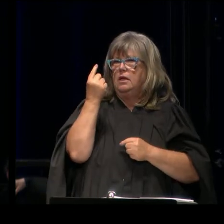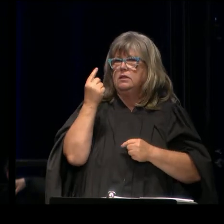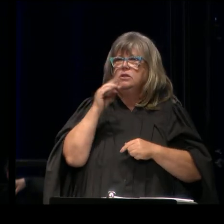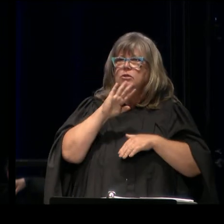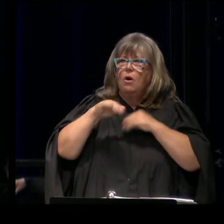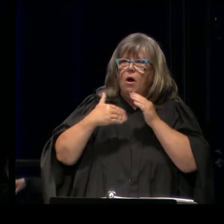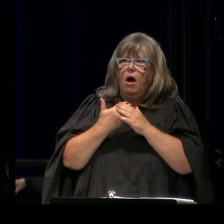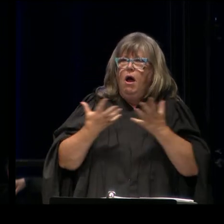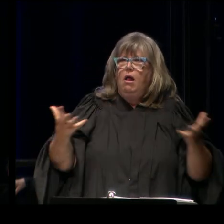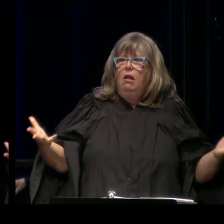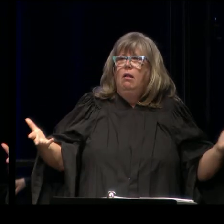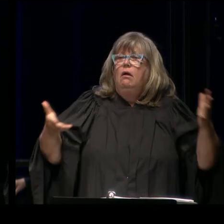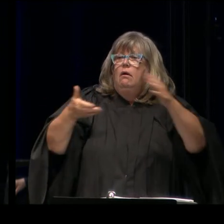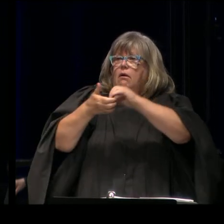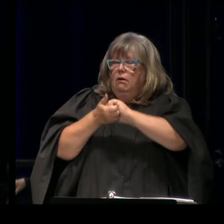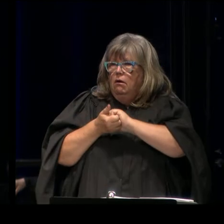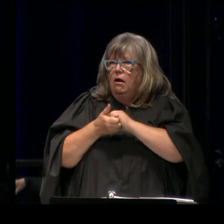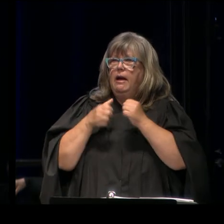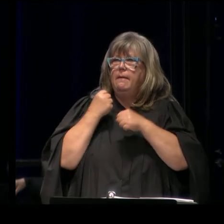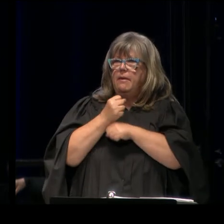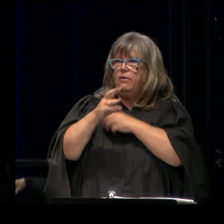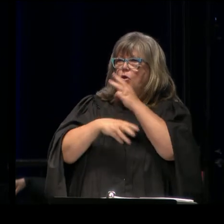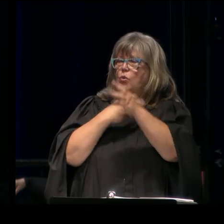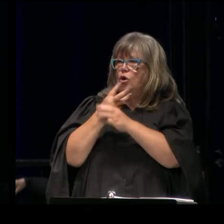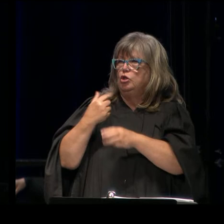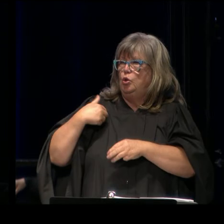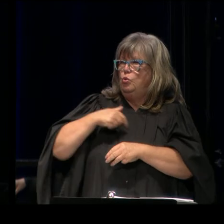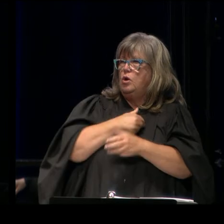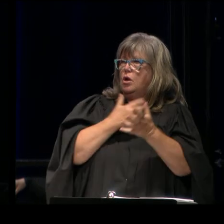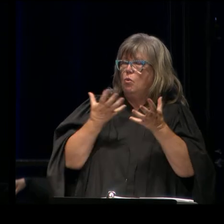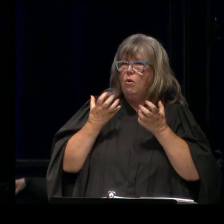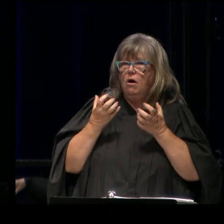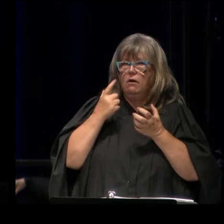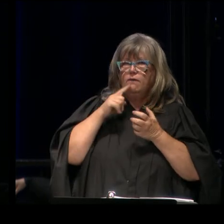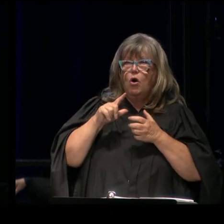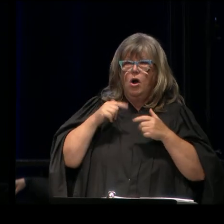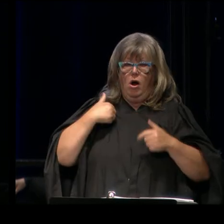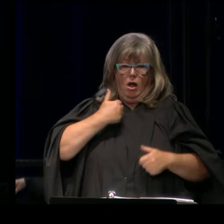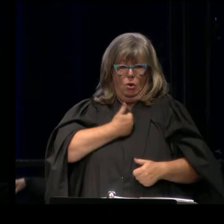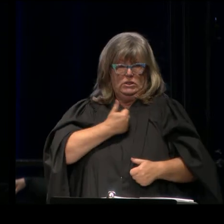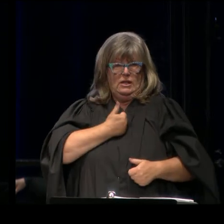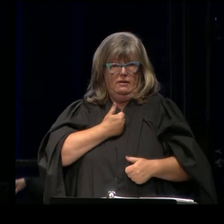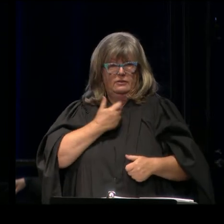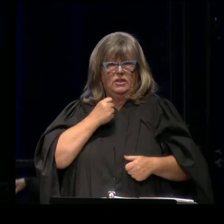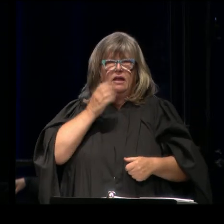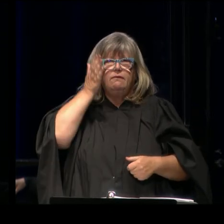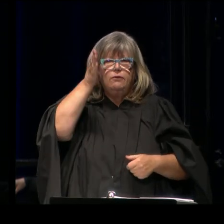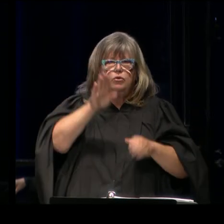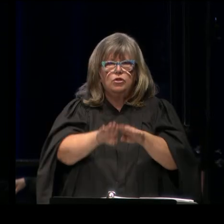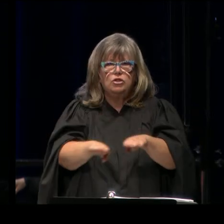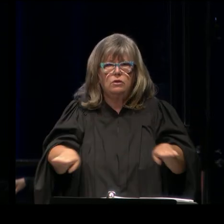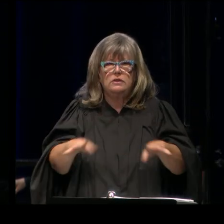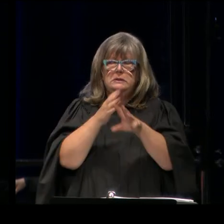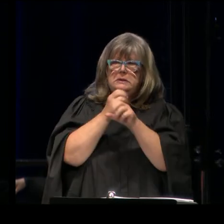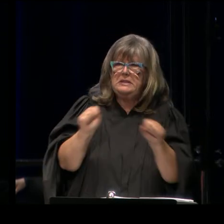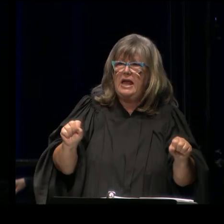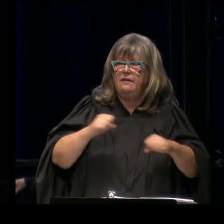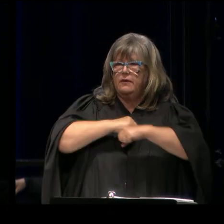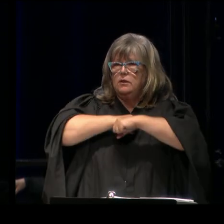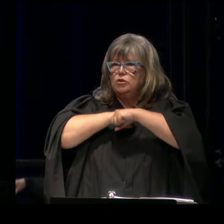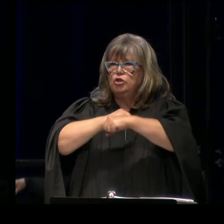to make the world we want for us and our future generations safe, secure, healthy, and